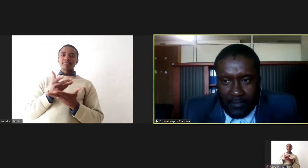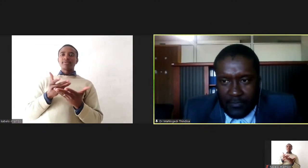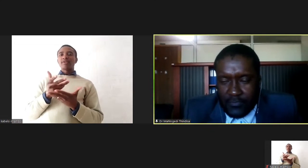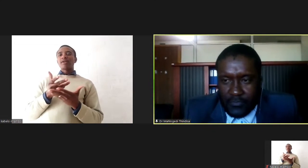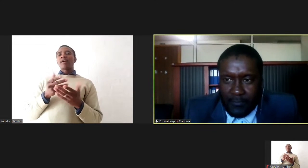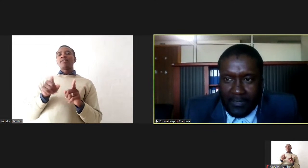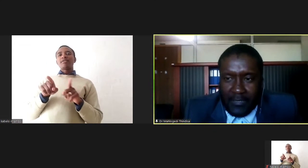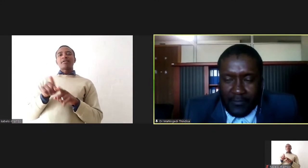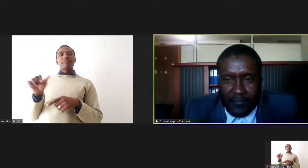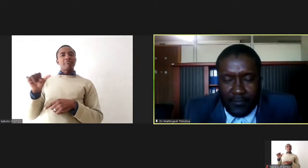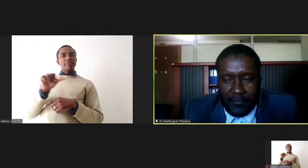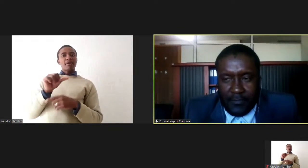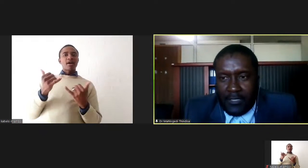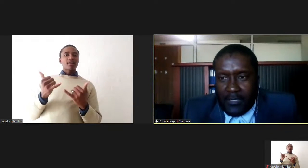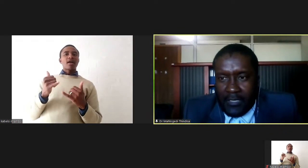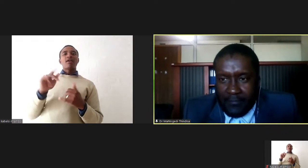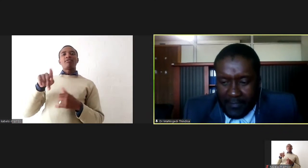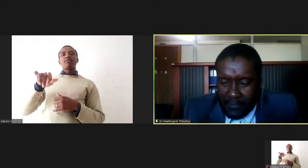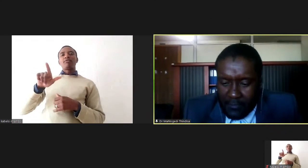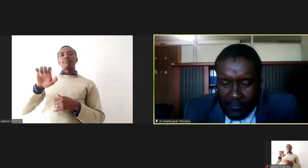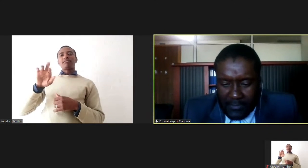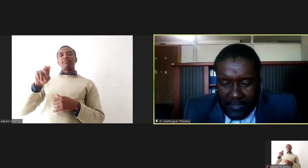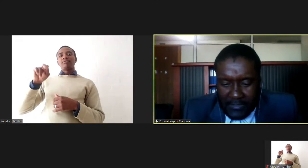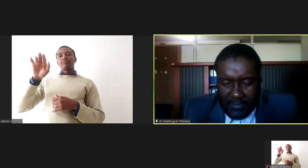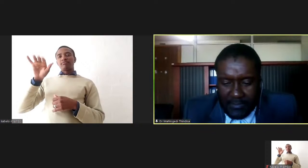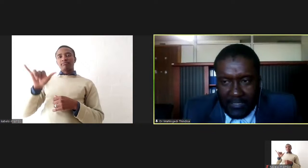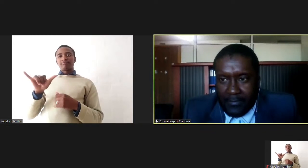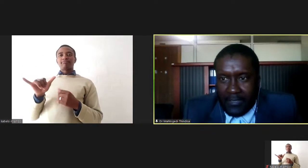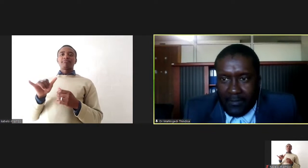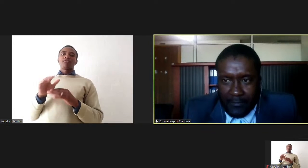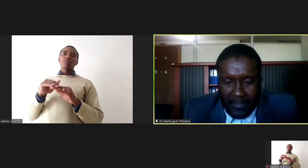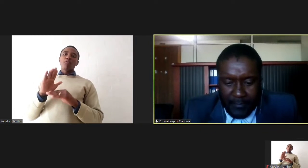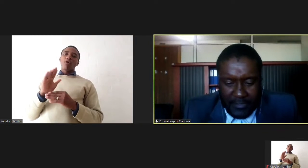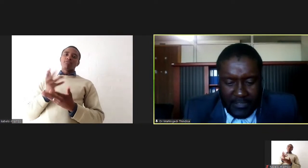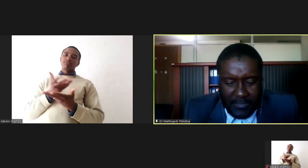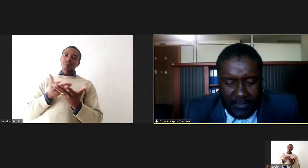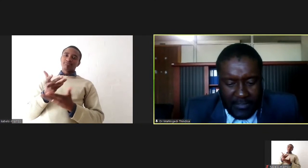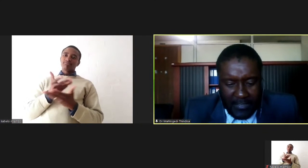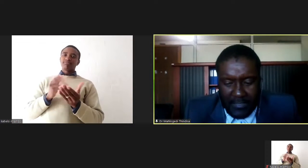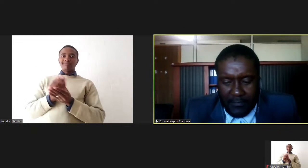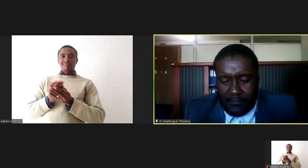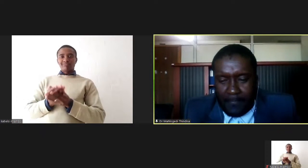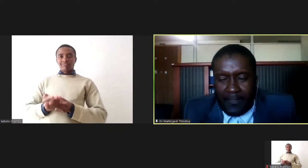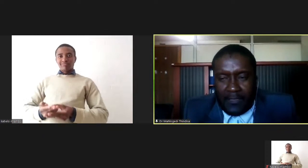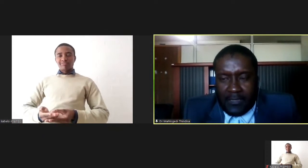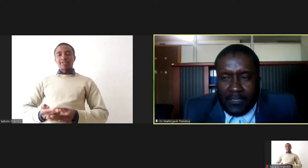back into the plenary for further consolidation by rapporteurs.